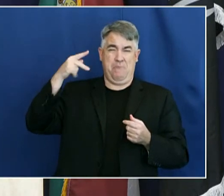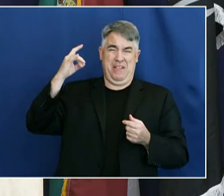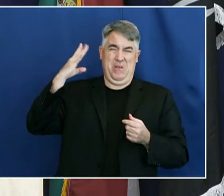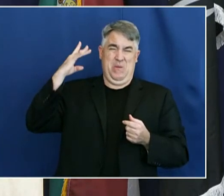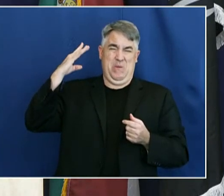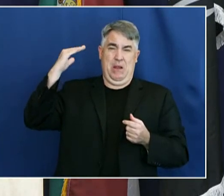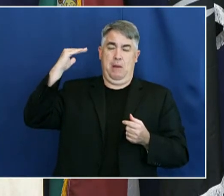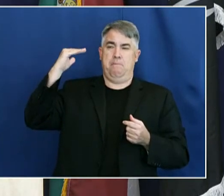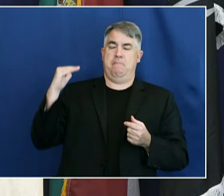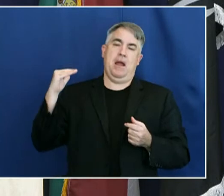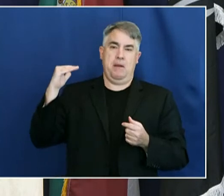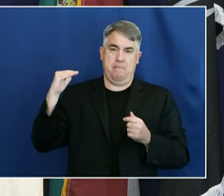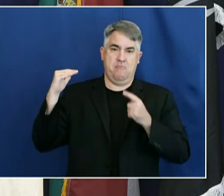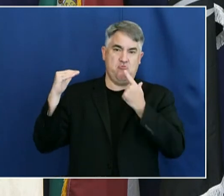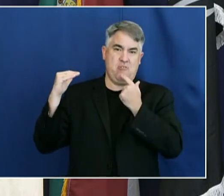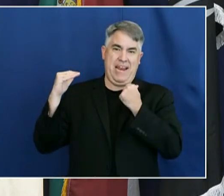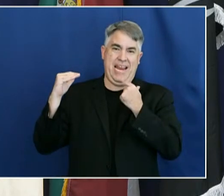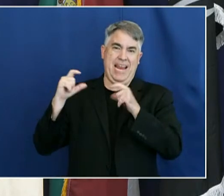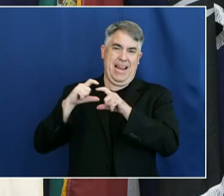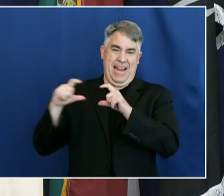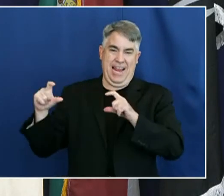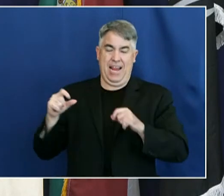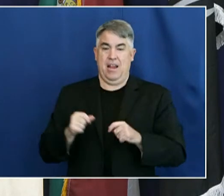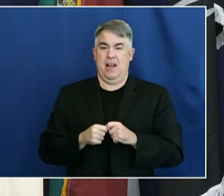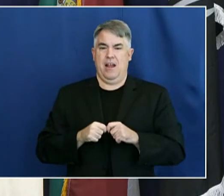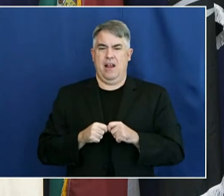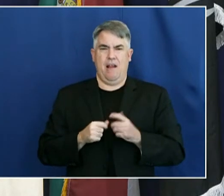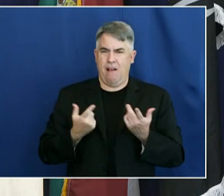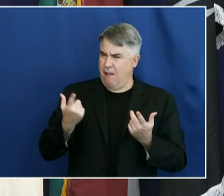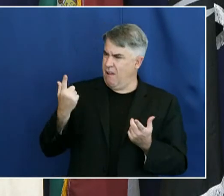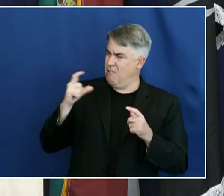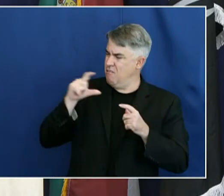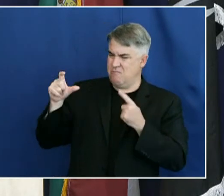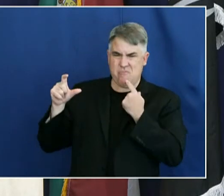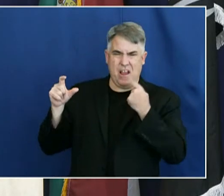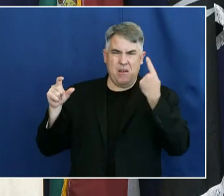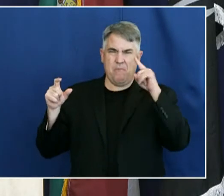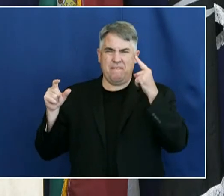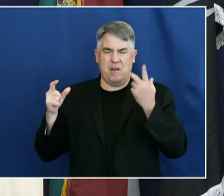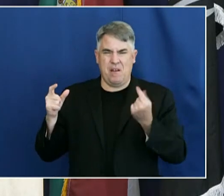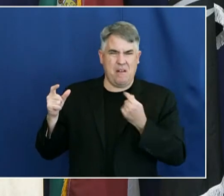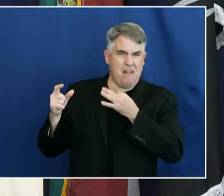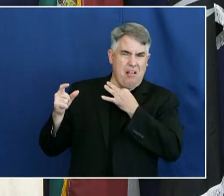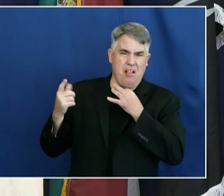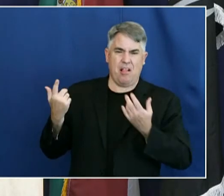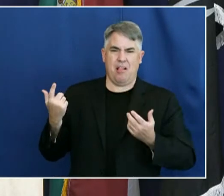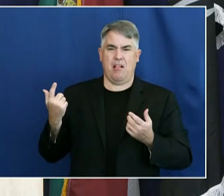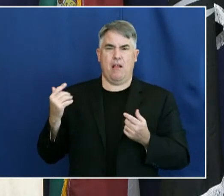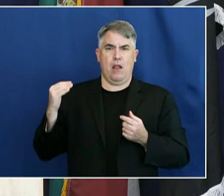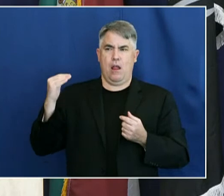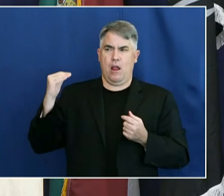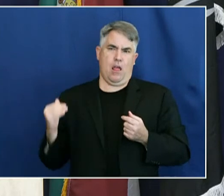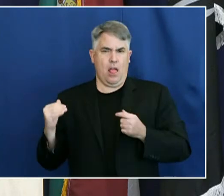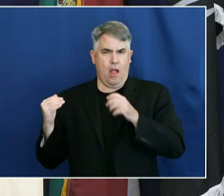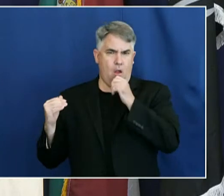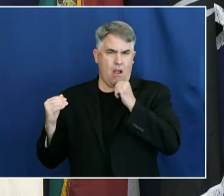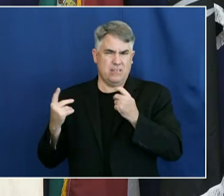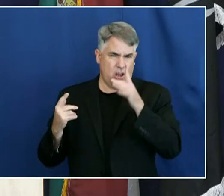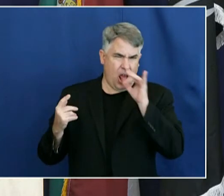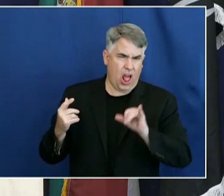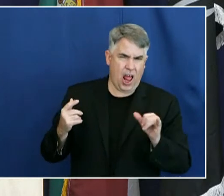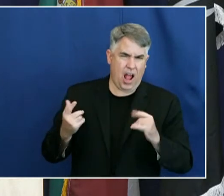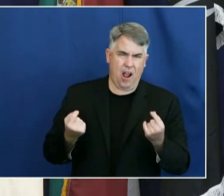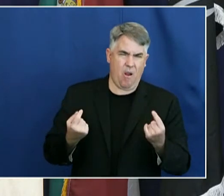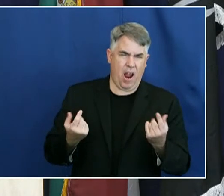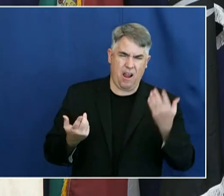about what is the pathway we would descend to the orange tier, and there's essentially three different paths at which we could go to